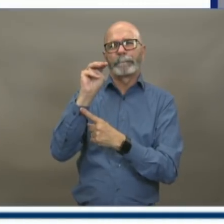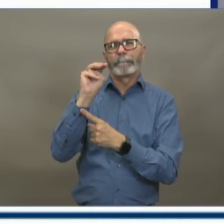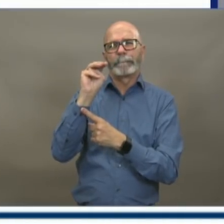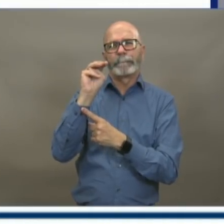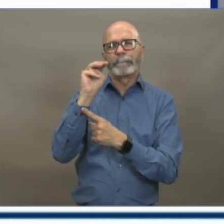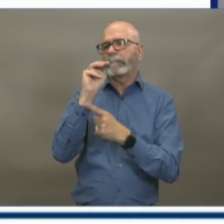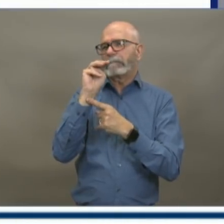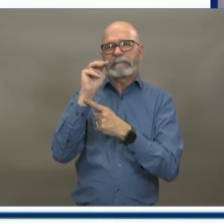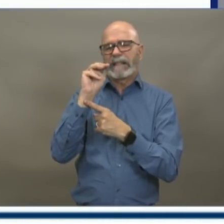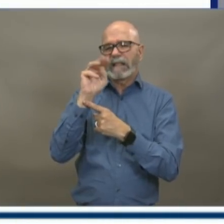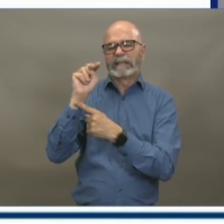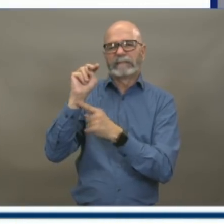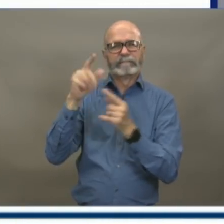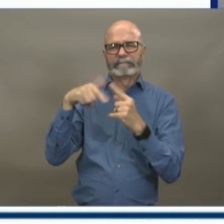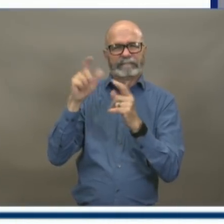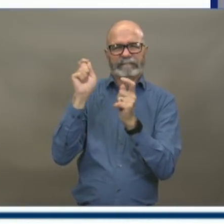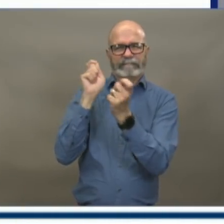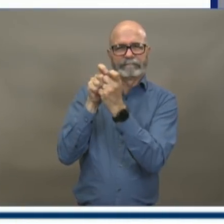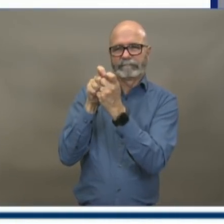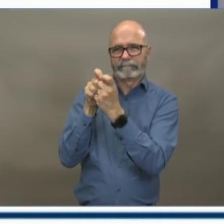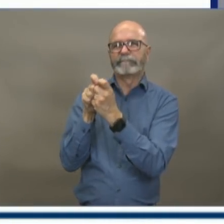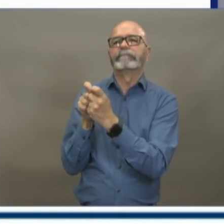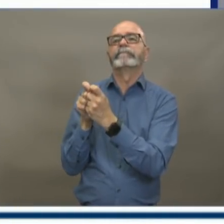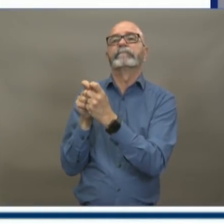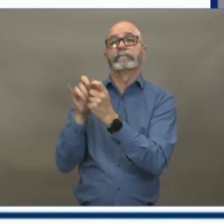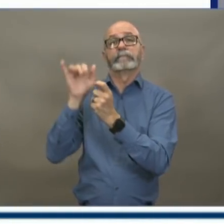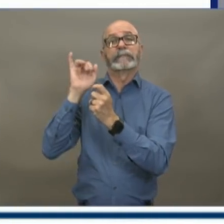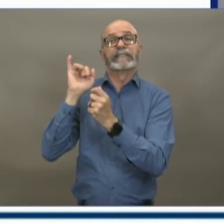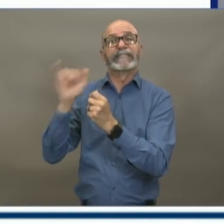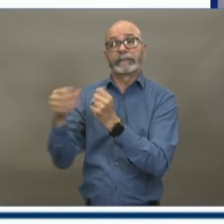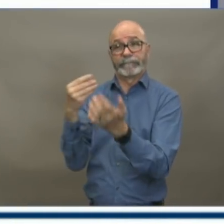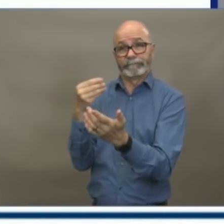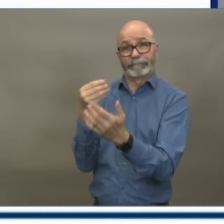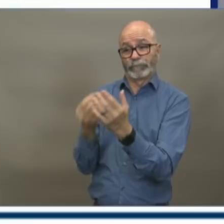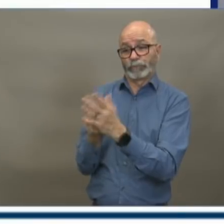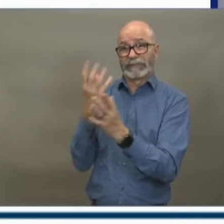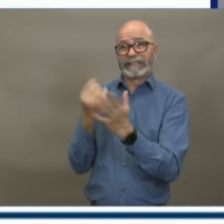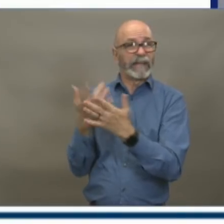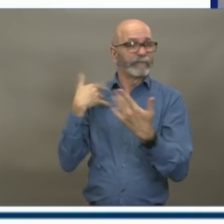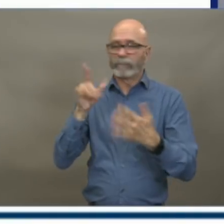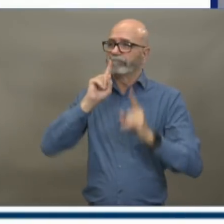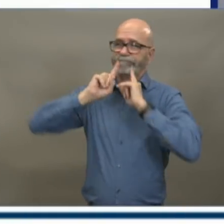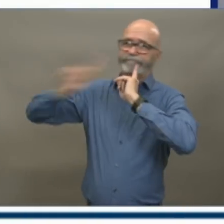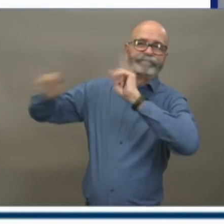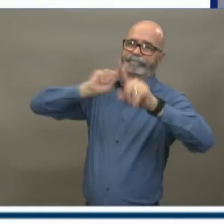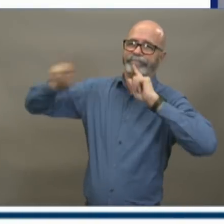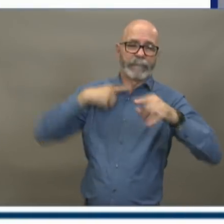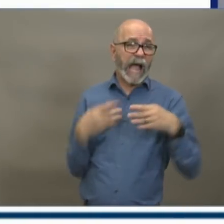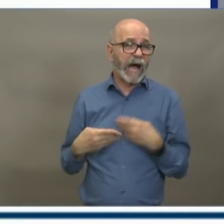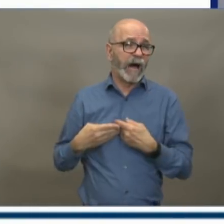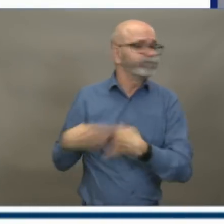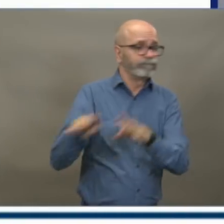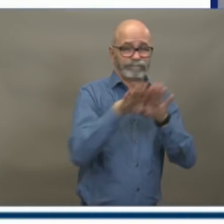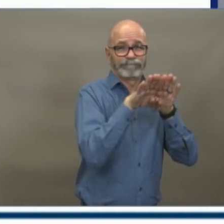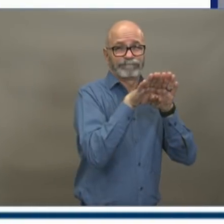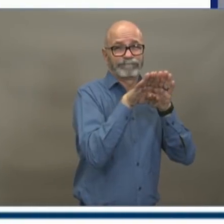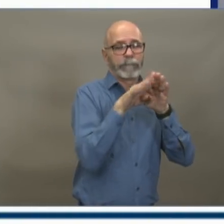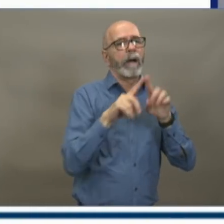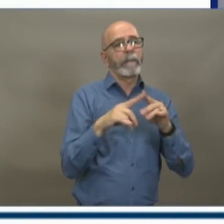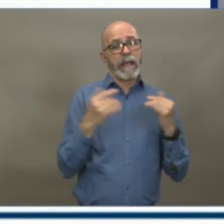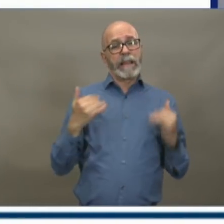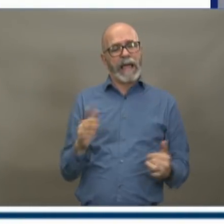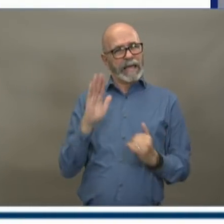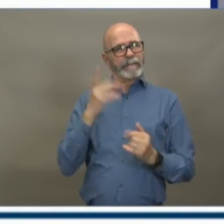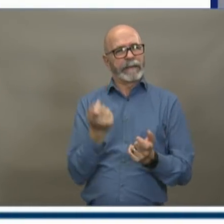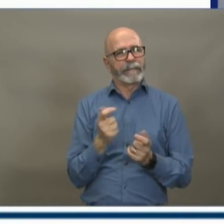very different, though, than in the spring when we completely shut down almost all aspects of our economy across the province. We have not